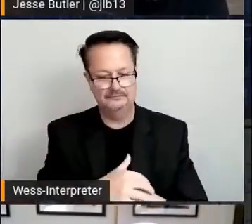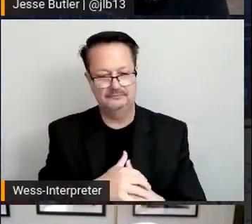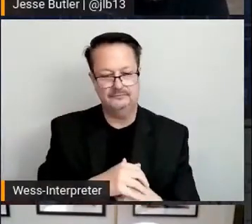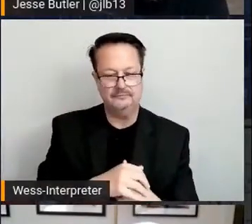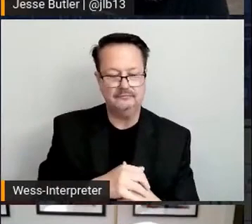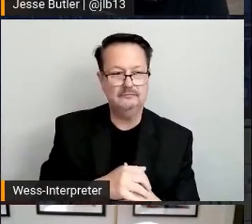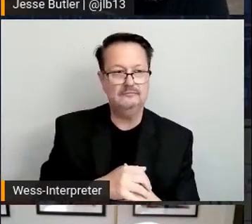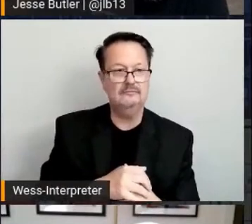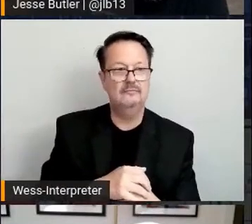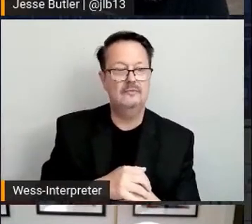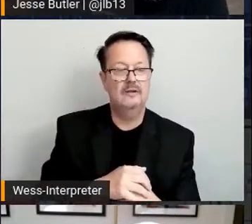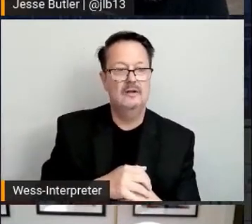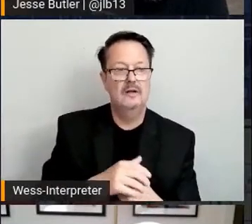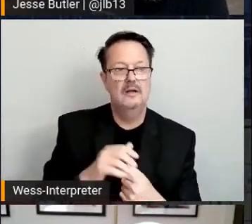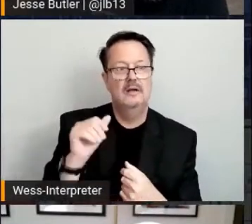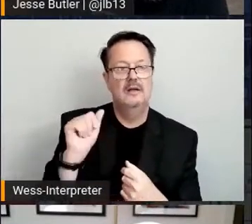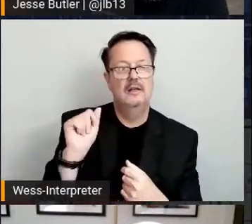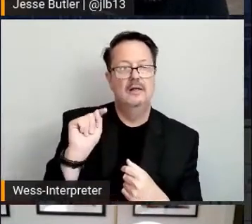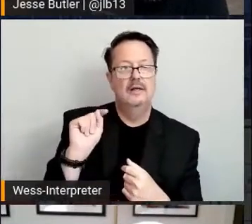The